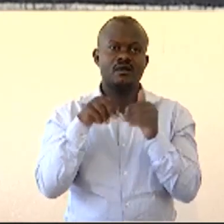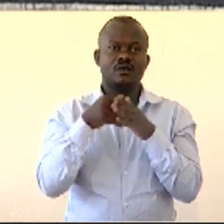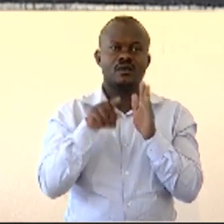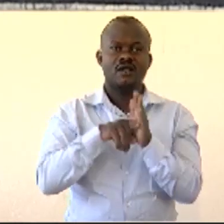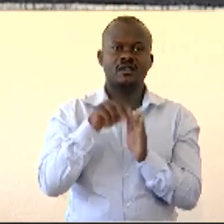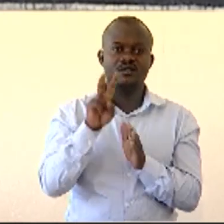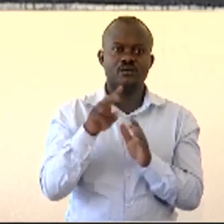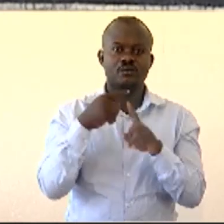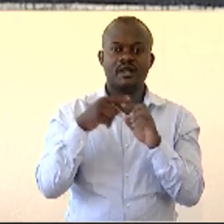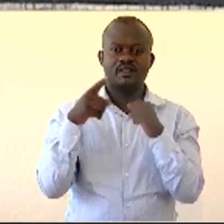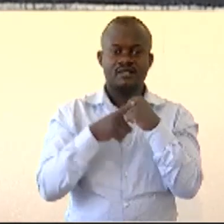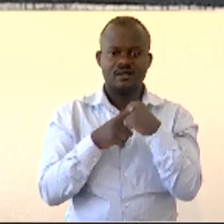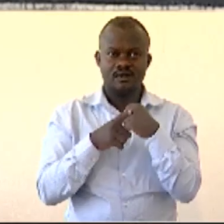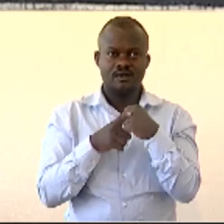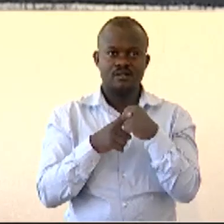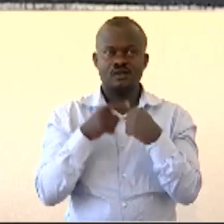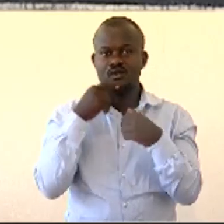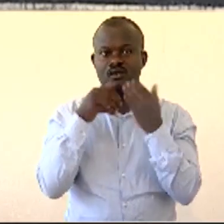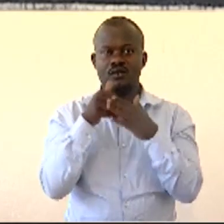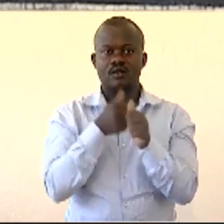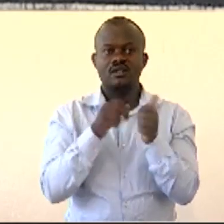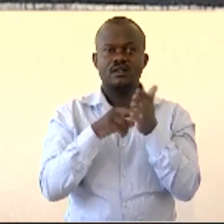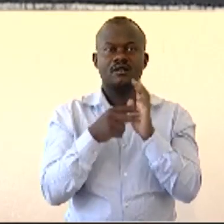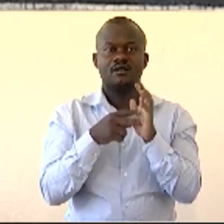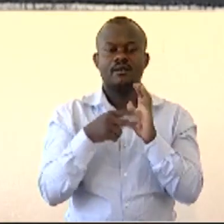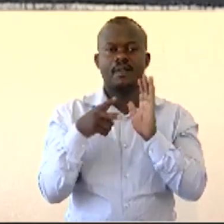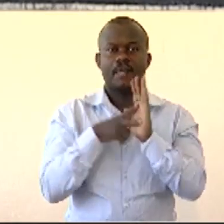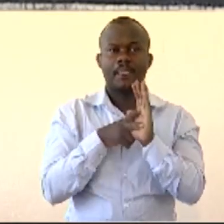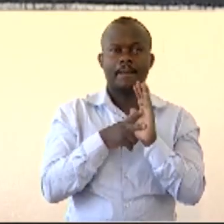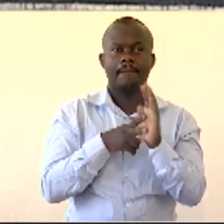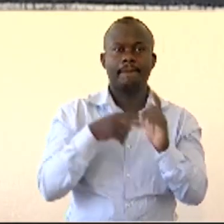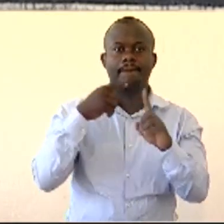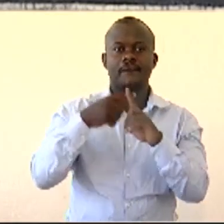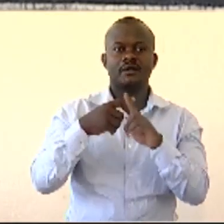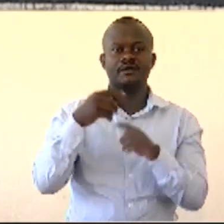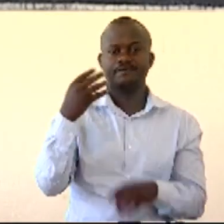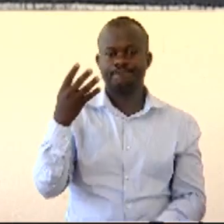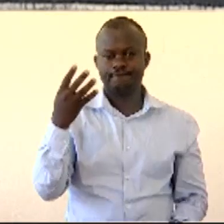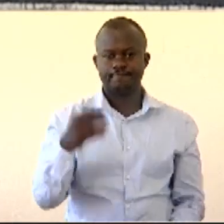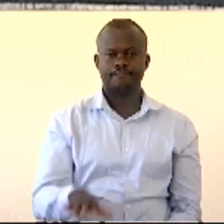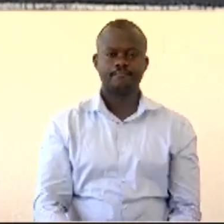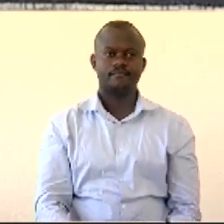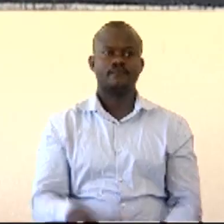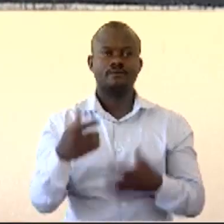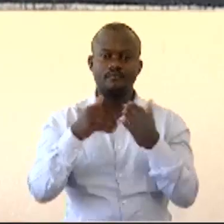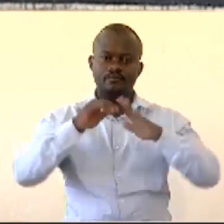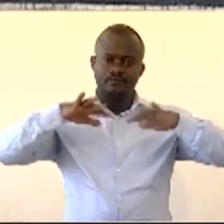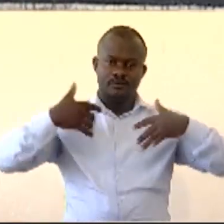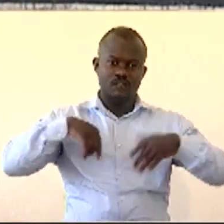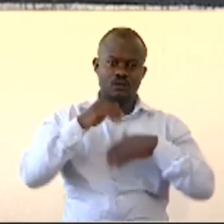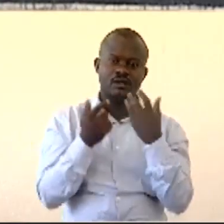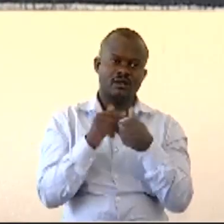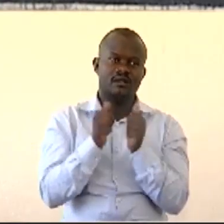-2 plus 6, so which will be equaling to +4. That's how we calculate